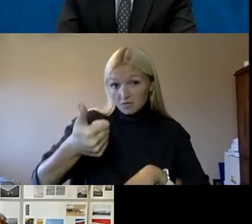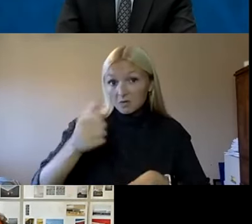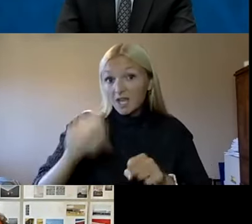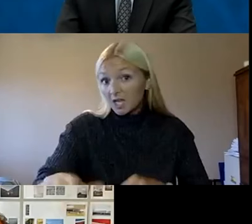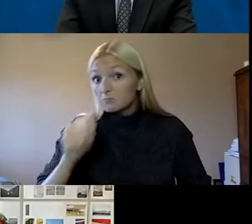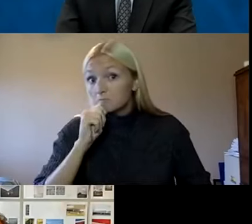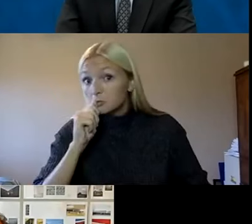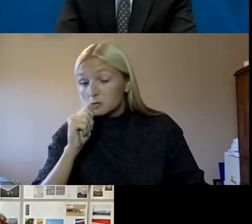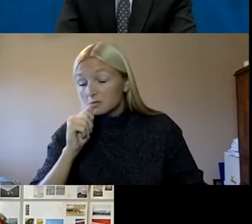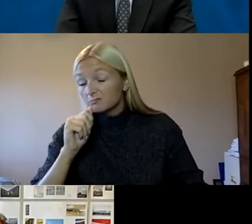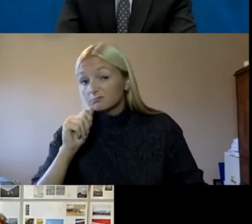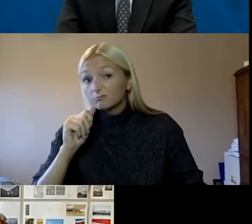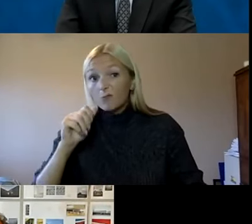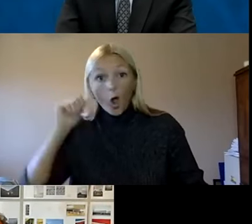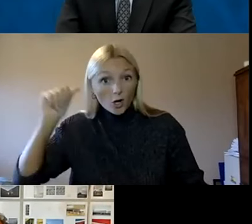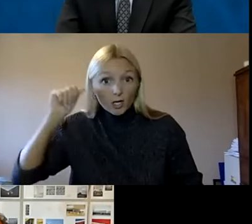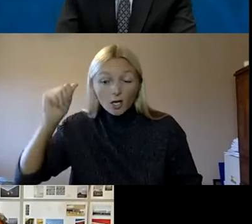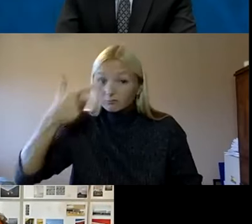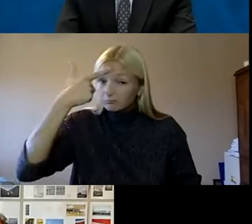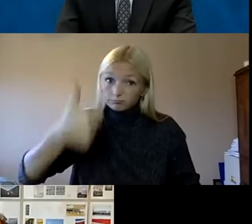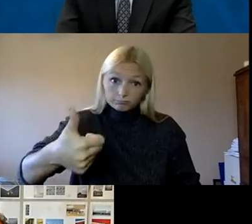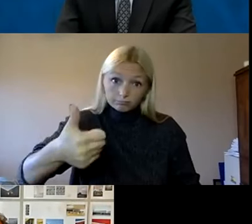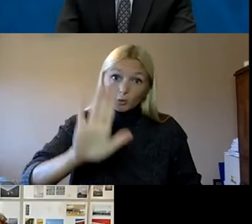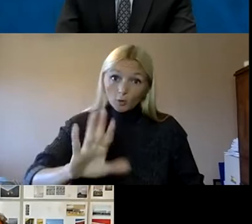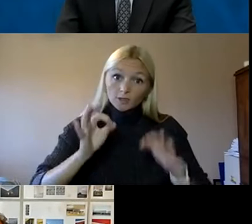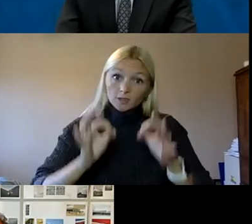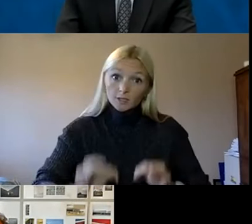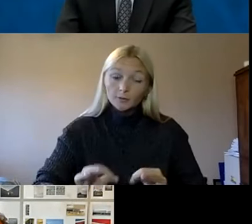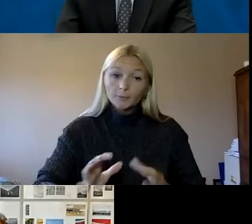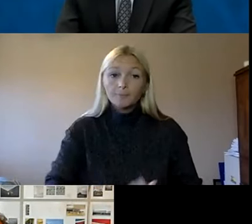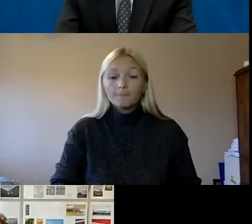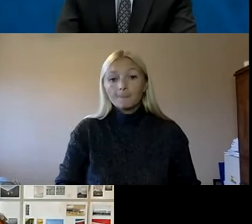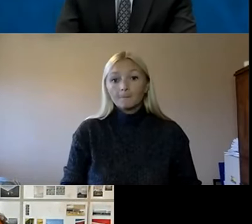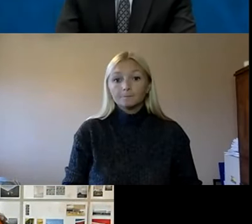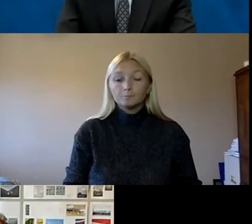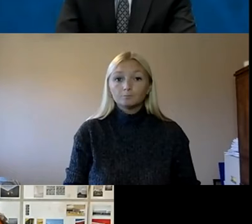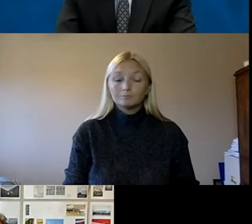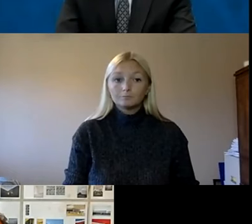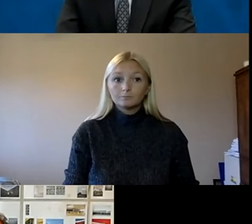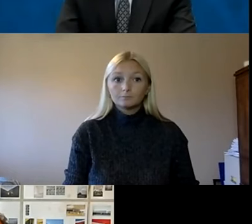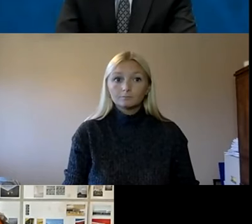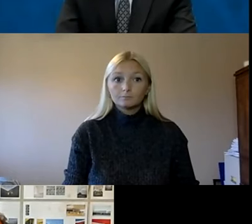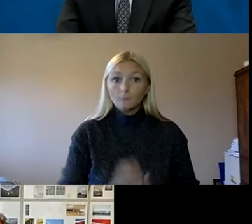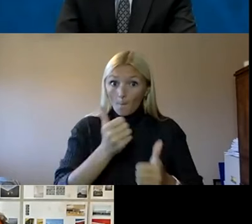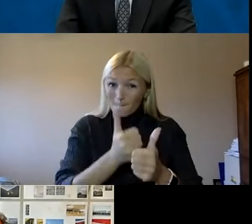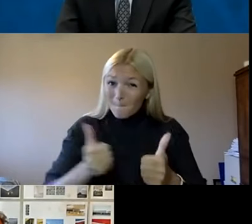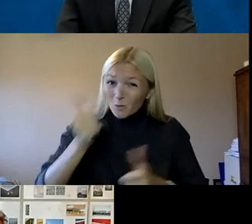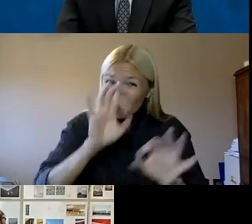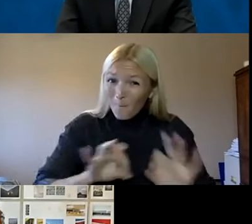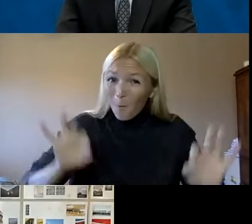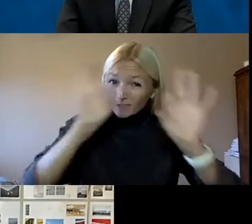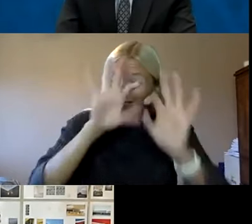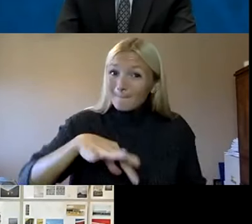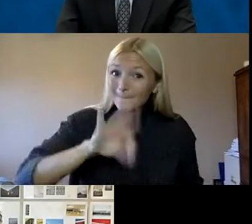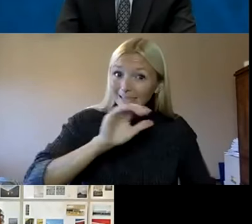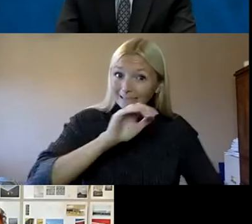original audio. It's up to you how you wanna keep it. The most important part here is that you choose English for